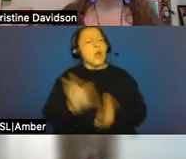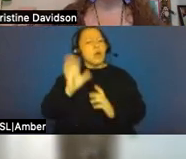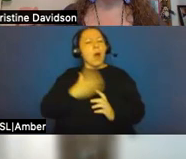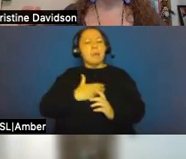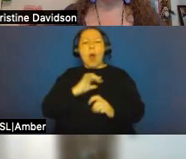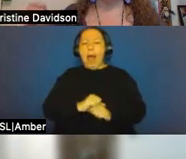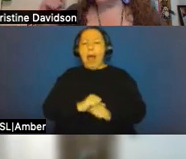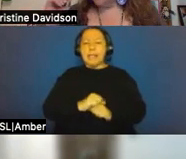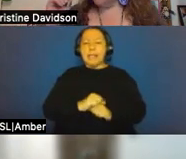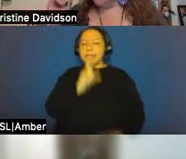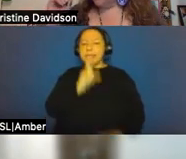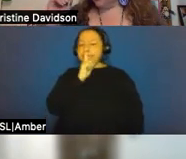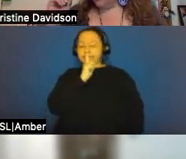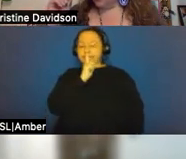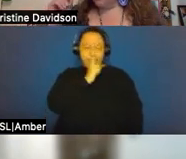things.